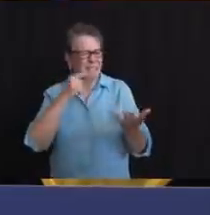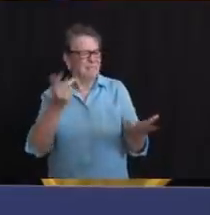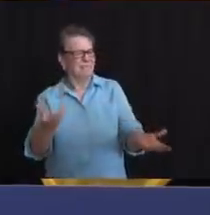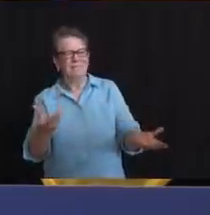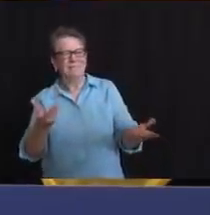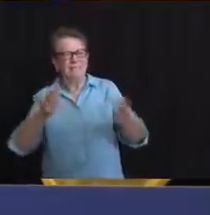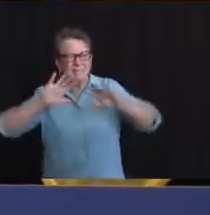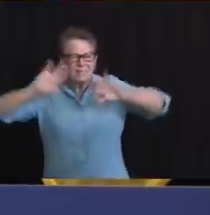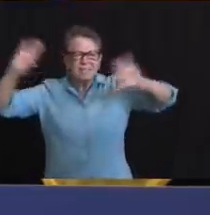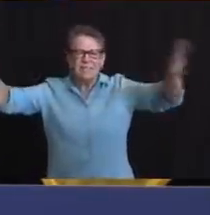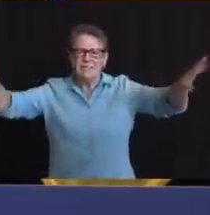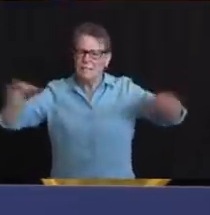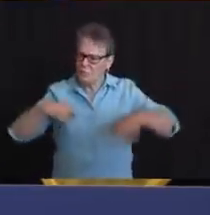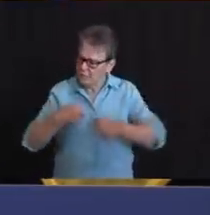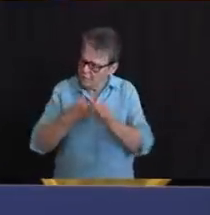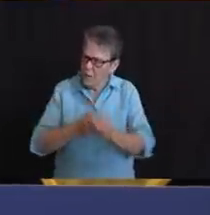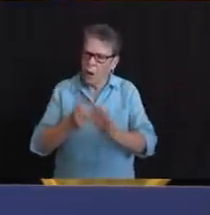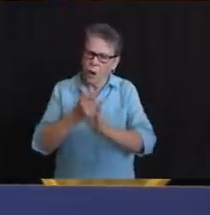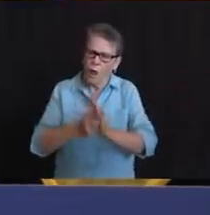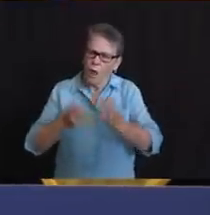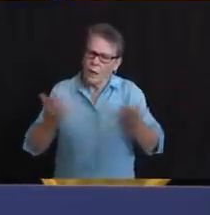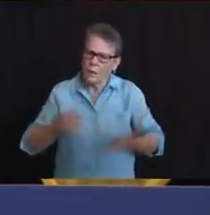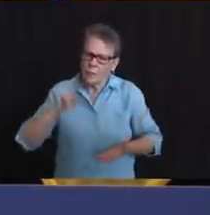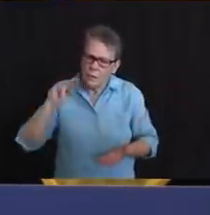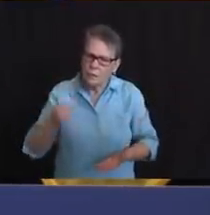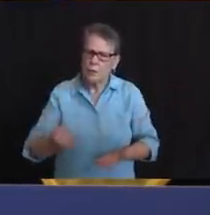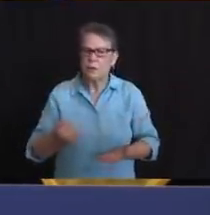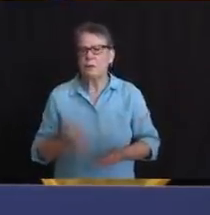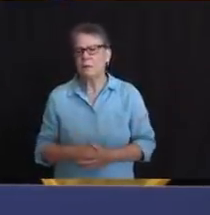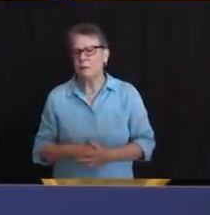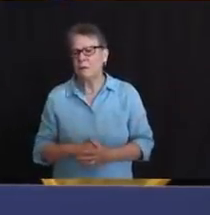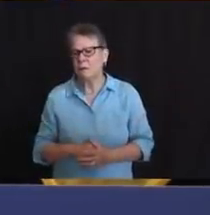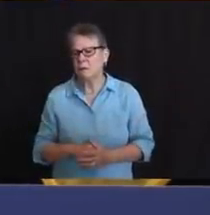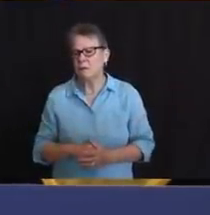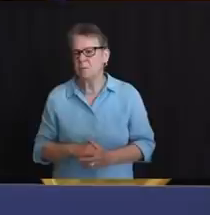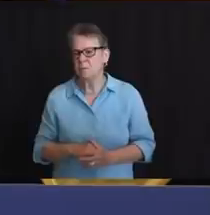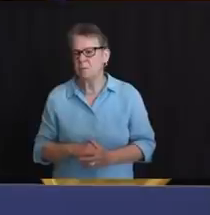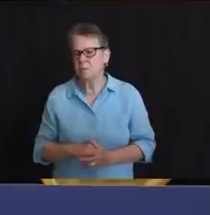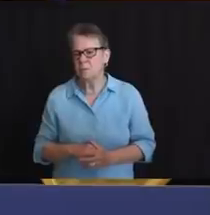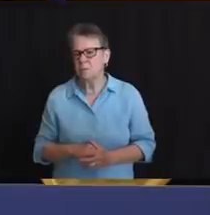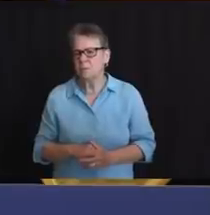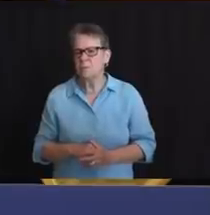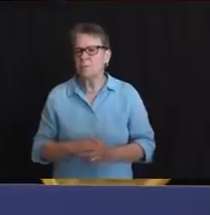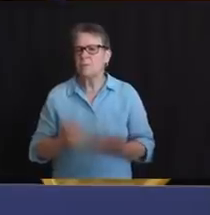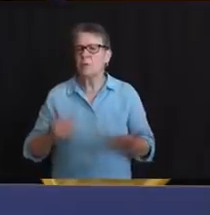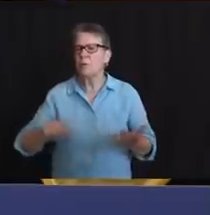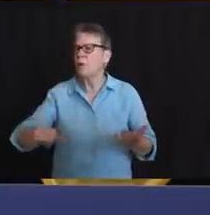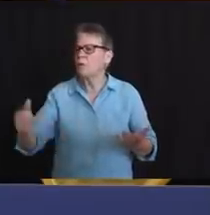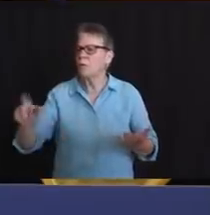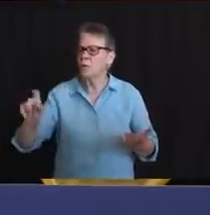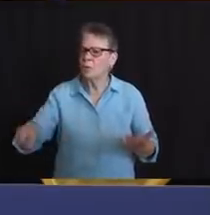You're Alex too, aren't you? What's that? Okay, thank you. Which Alex do you like better?